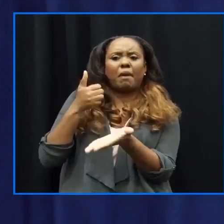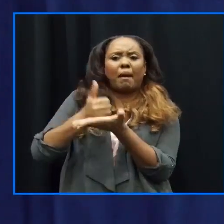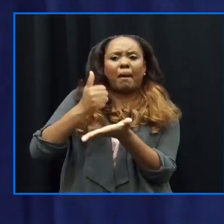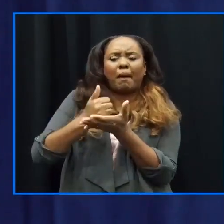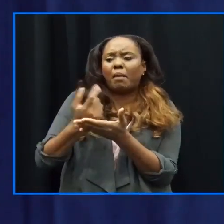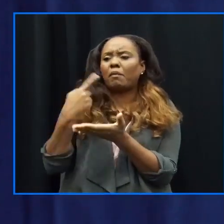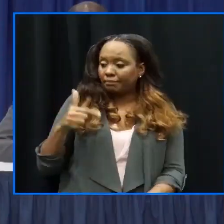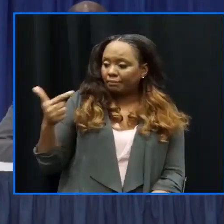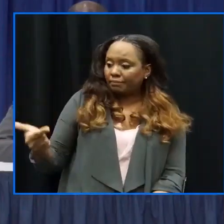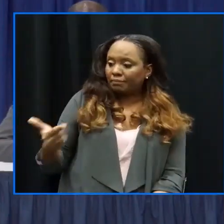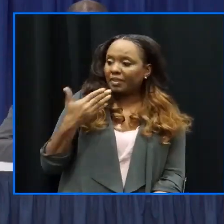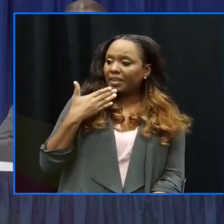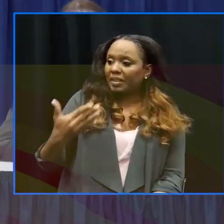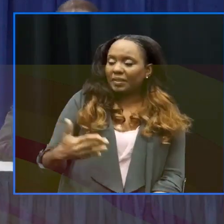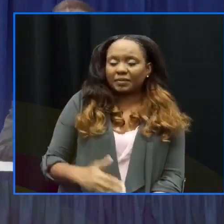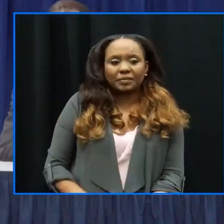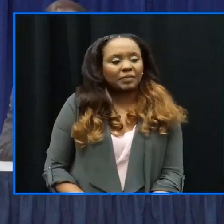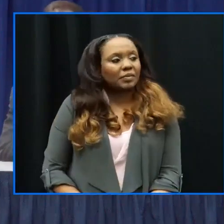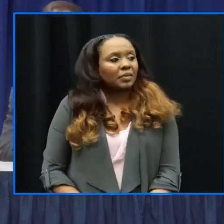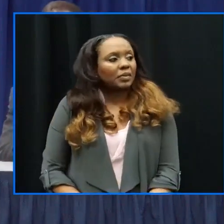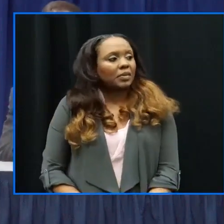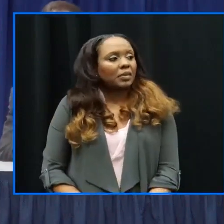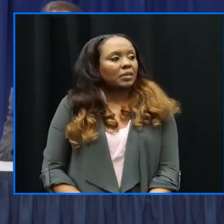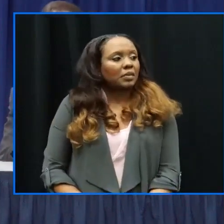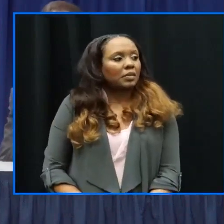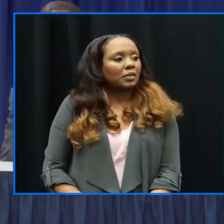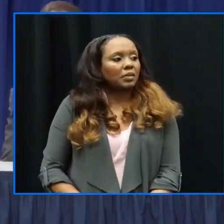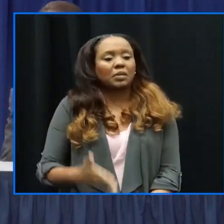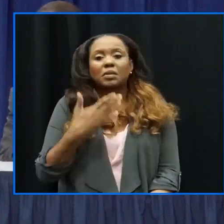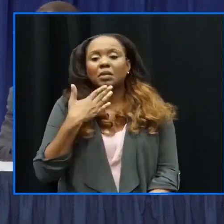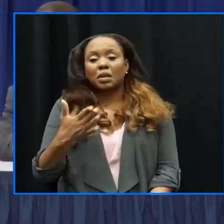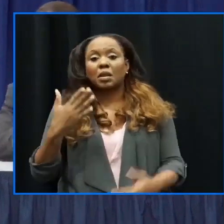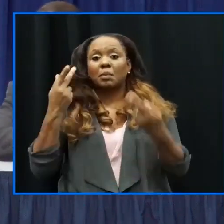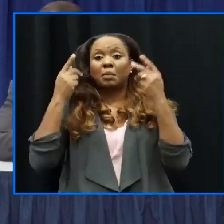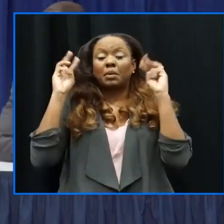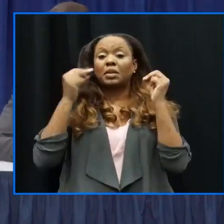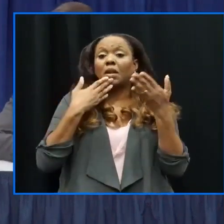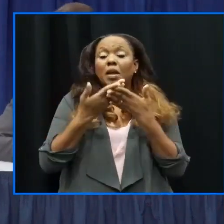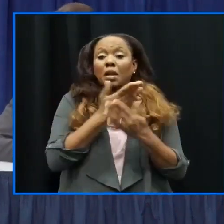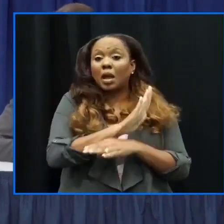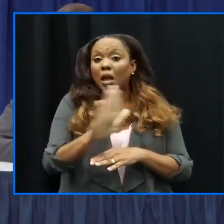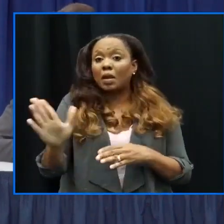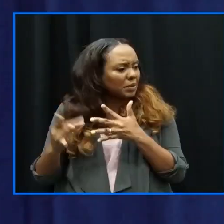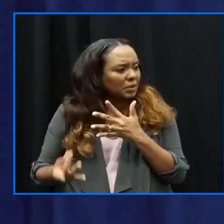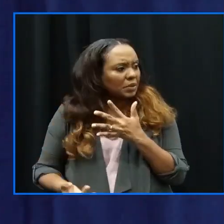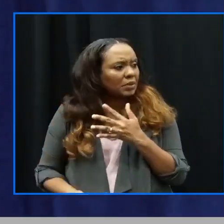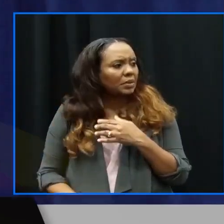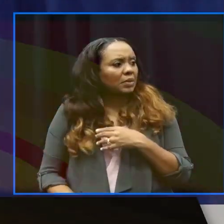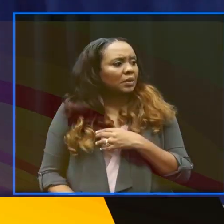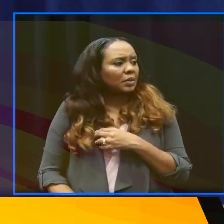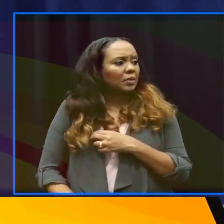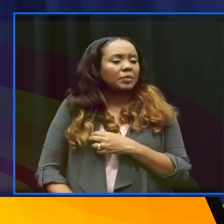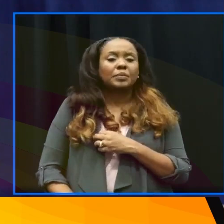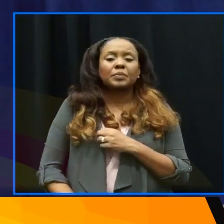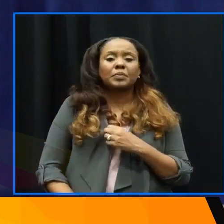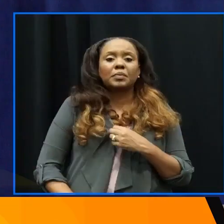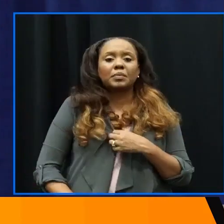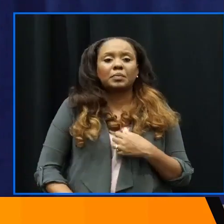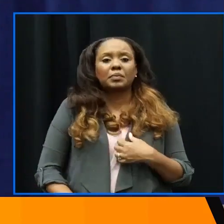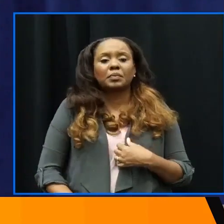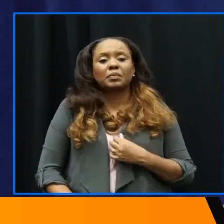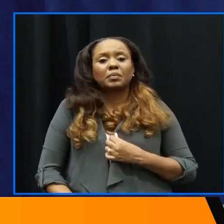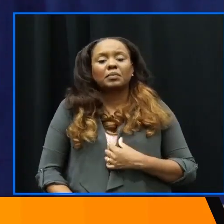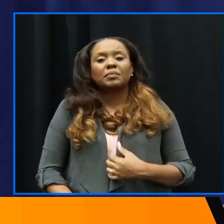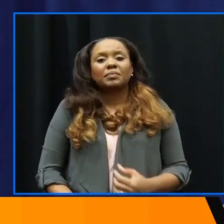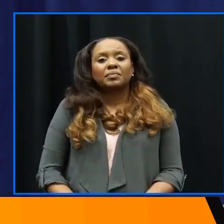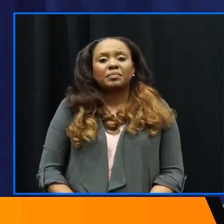to meet your benefits. He outlined possible solutions to put the fund on a better footing. The one way we have the most room